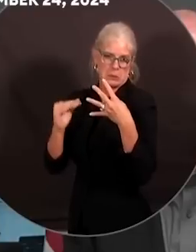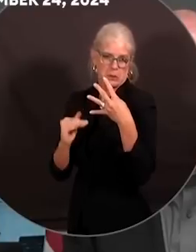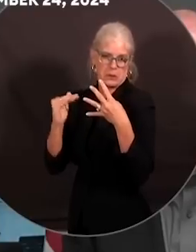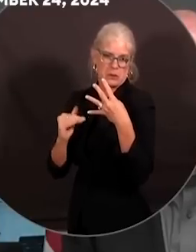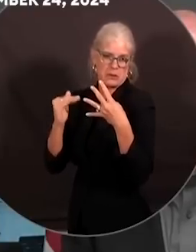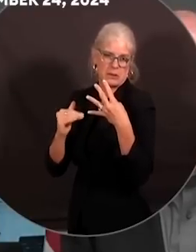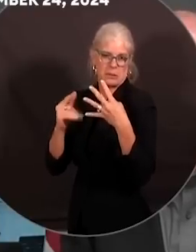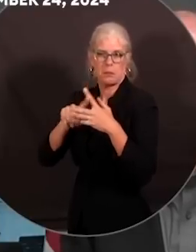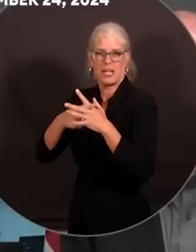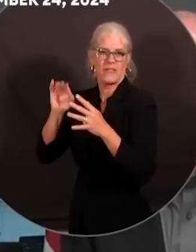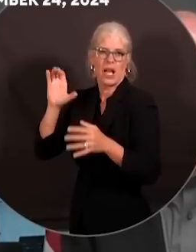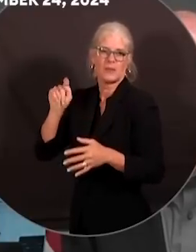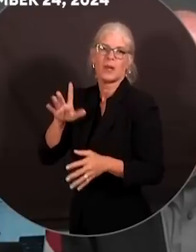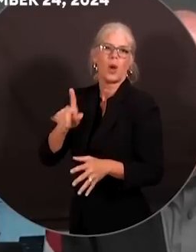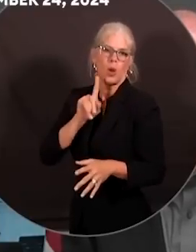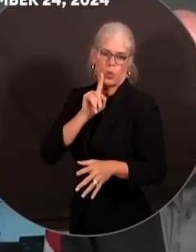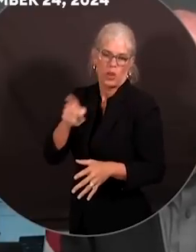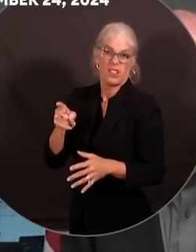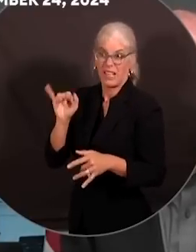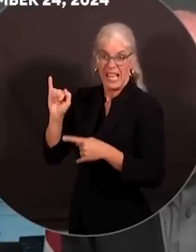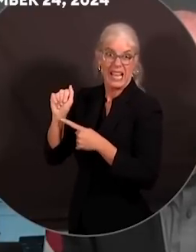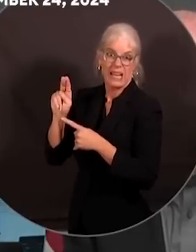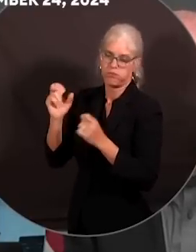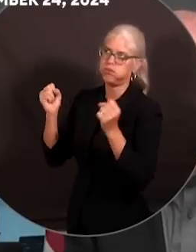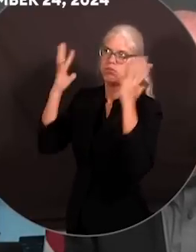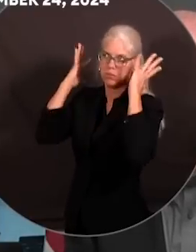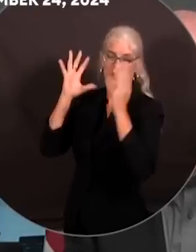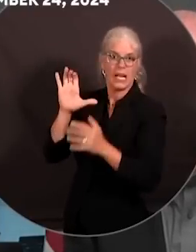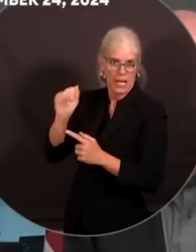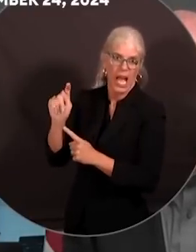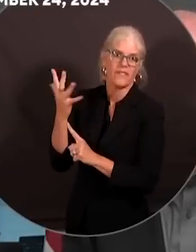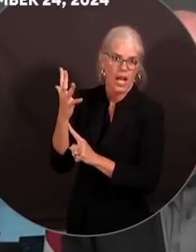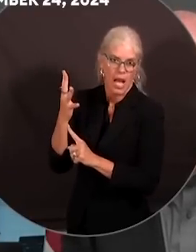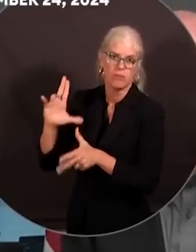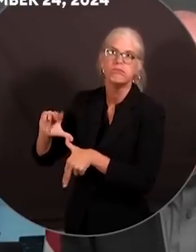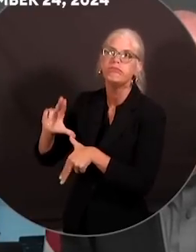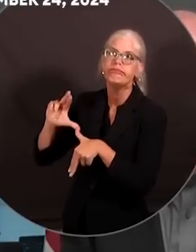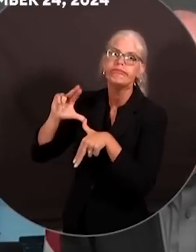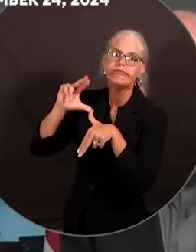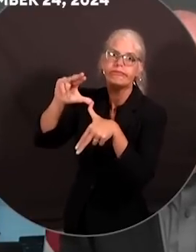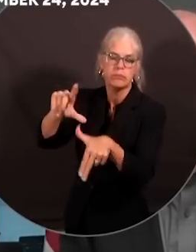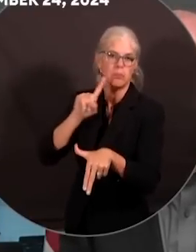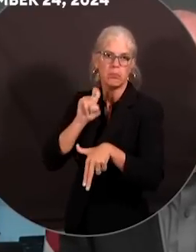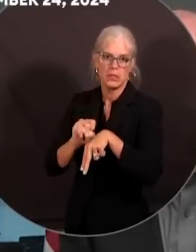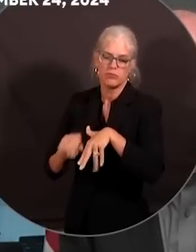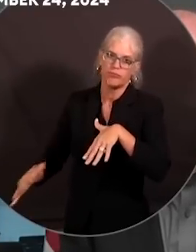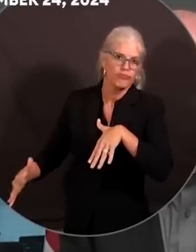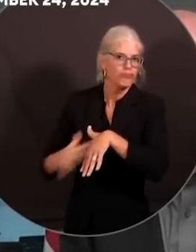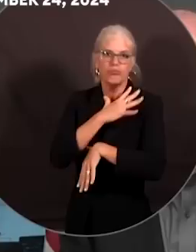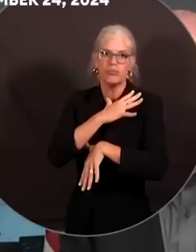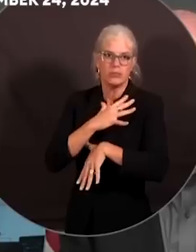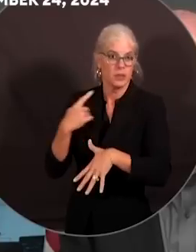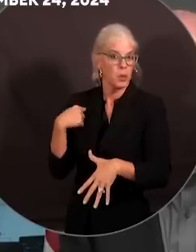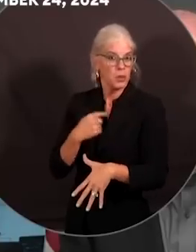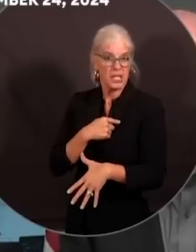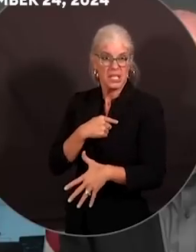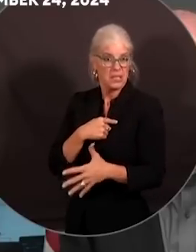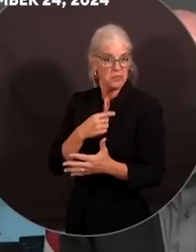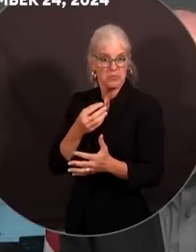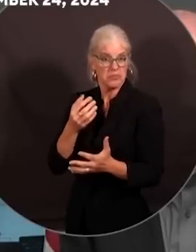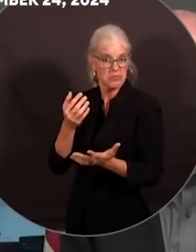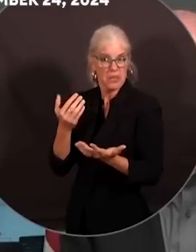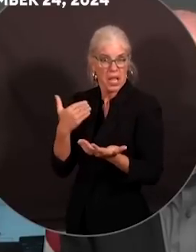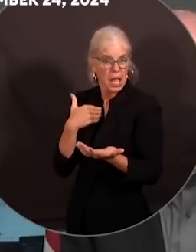really catastrophic Category 5 storm in a very populated area. And we ended up, I think, not only having